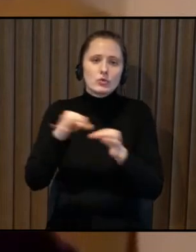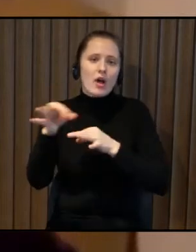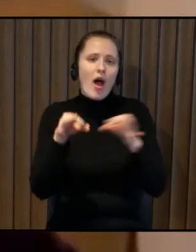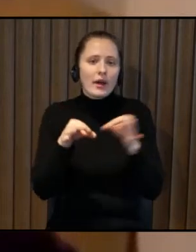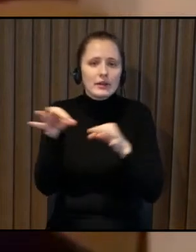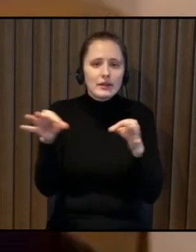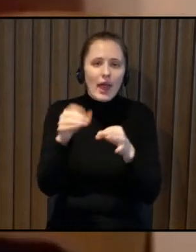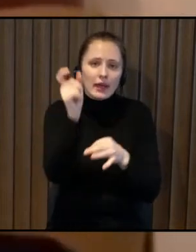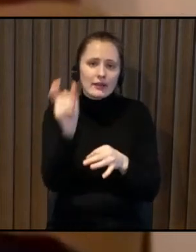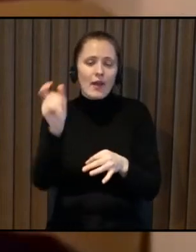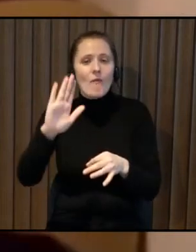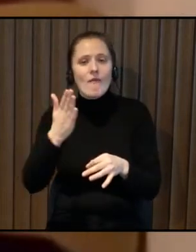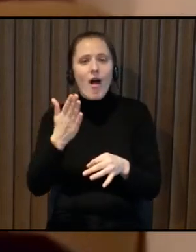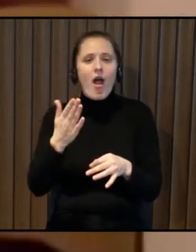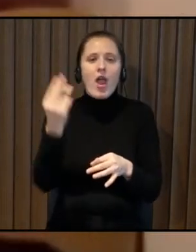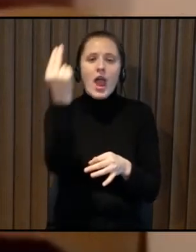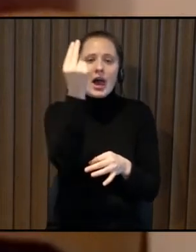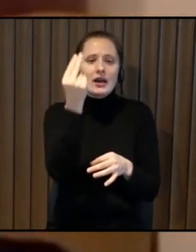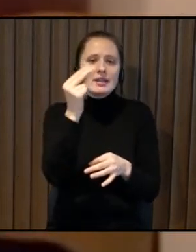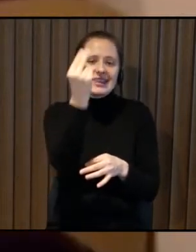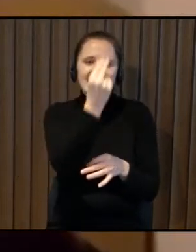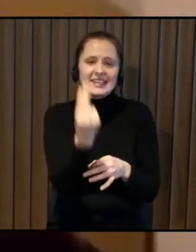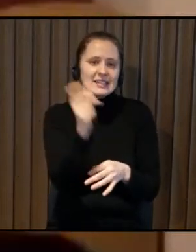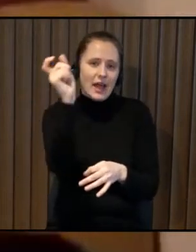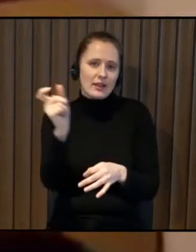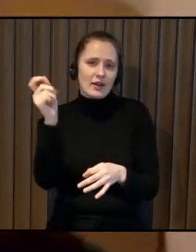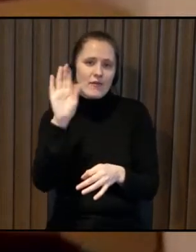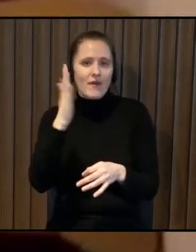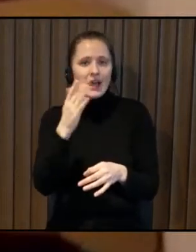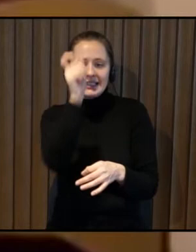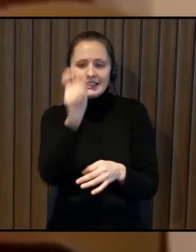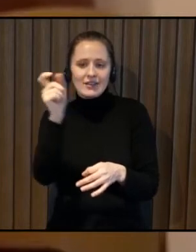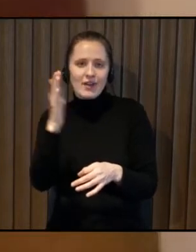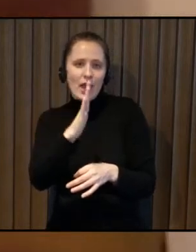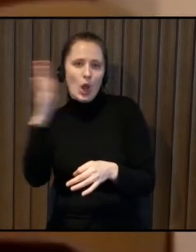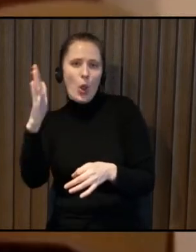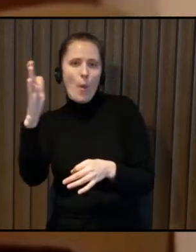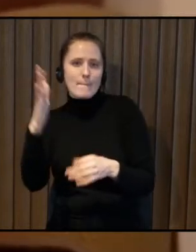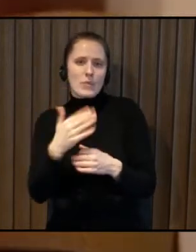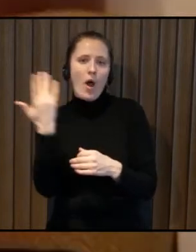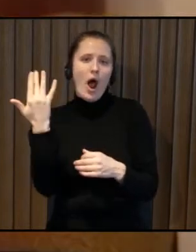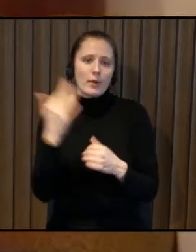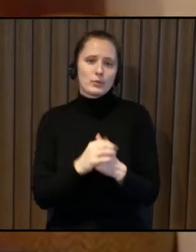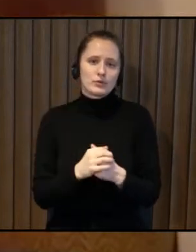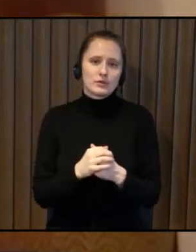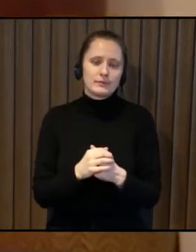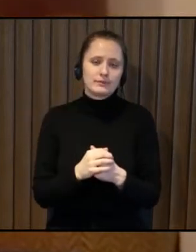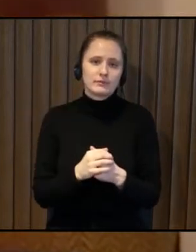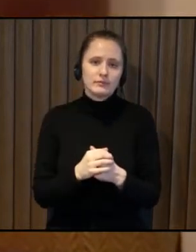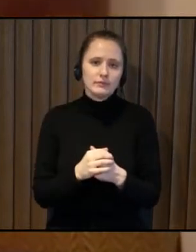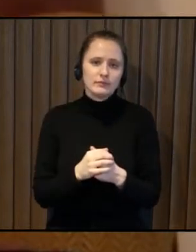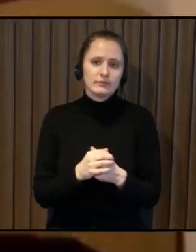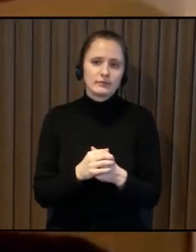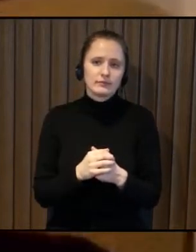and more open to help others. So if you've come up with this solution once, you